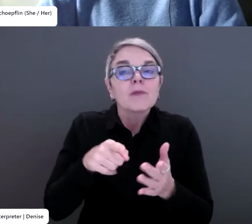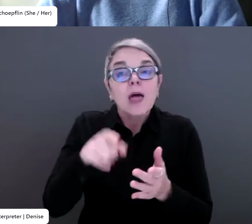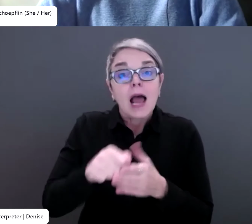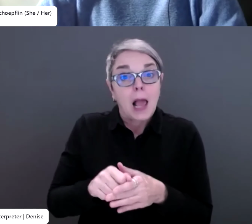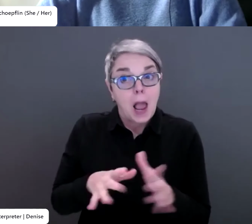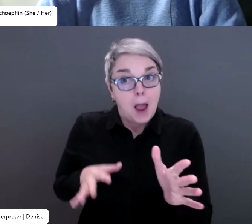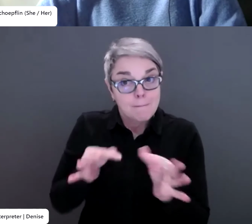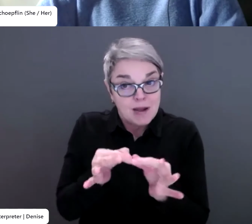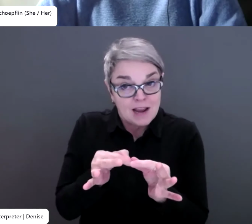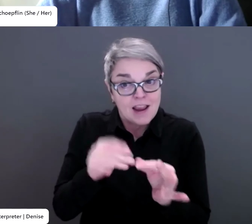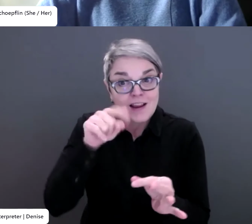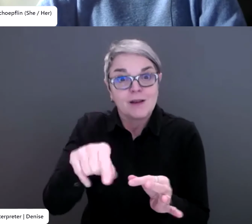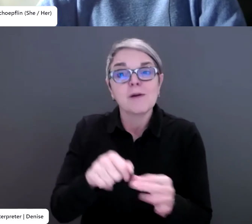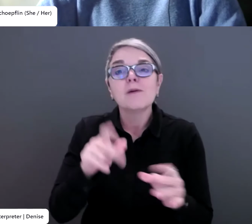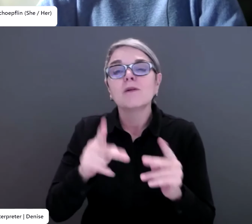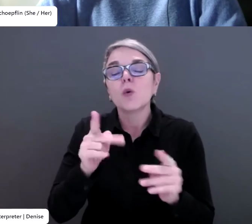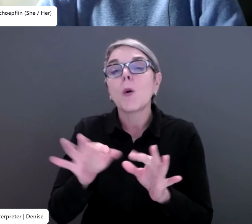not a great thing.